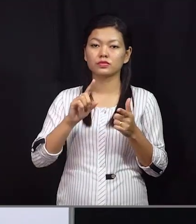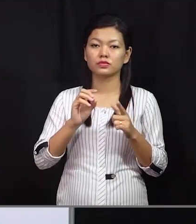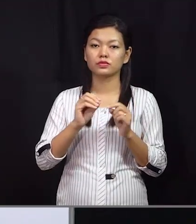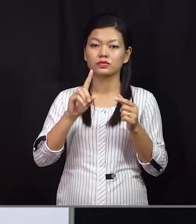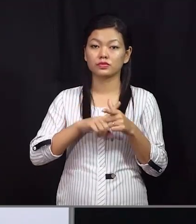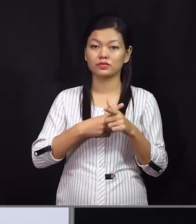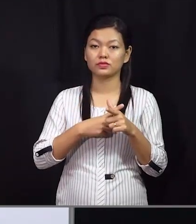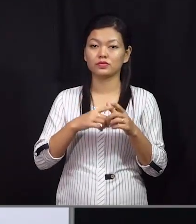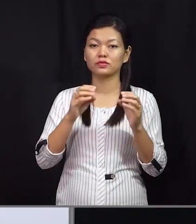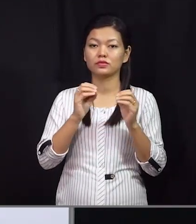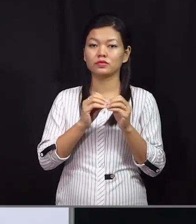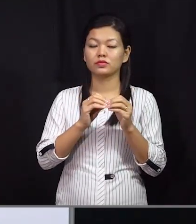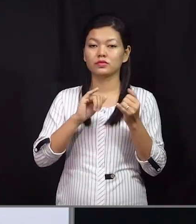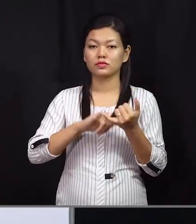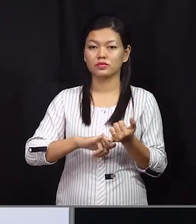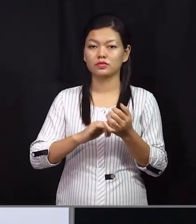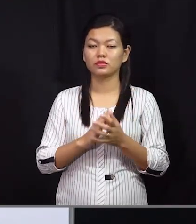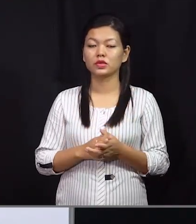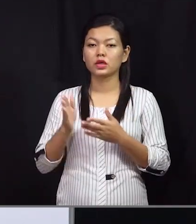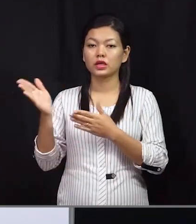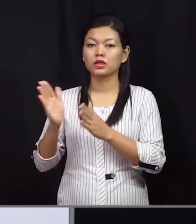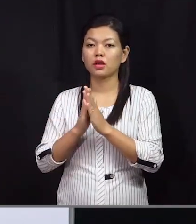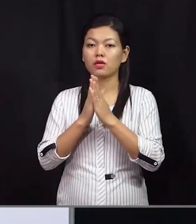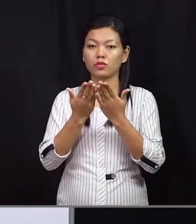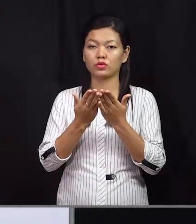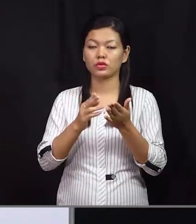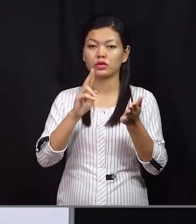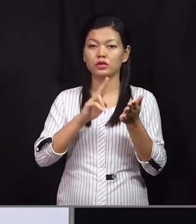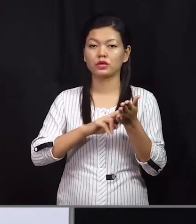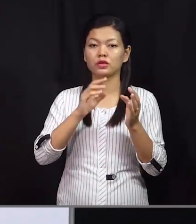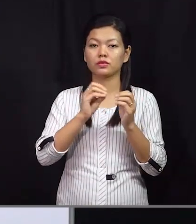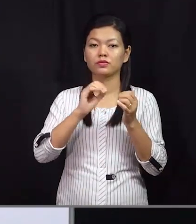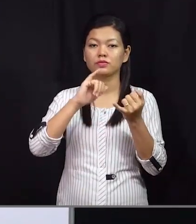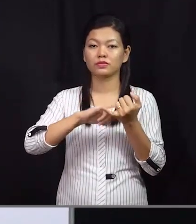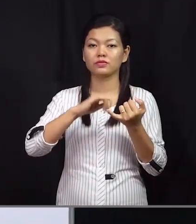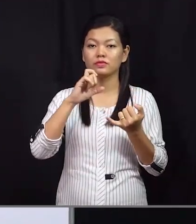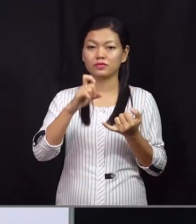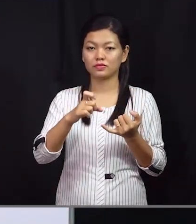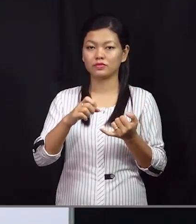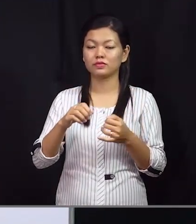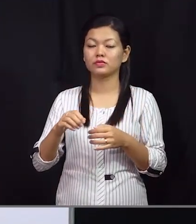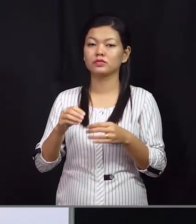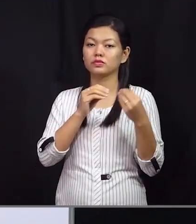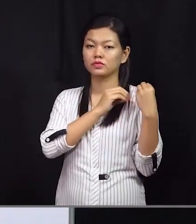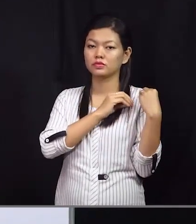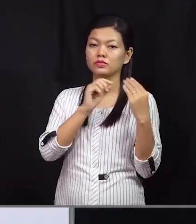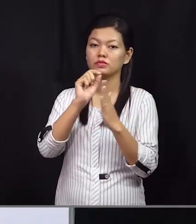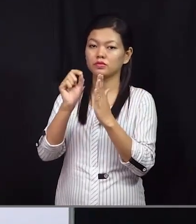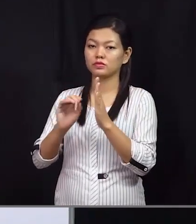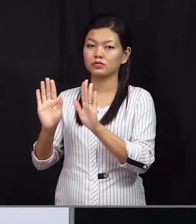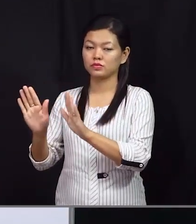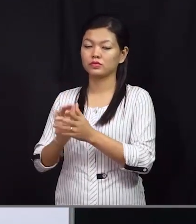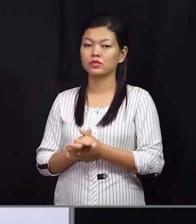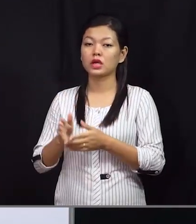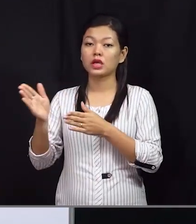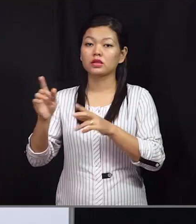which has been recommended by the Nagaland Board of School Education. I have written the author name also, it's R.K. Singla. Since it's available in the